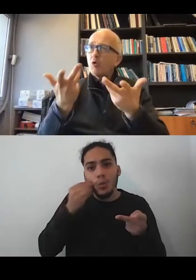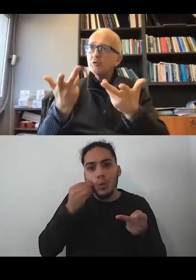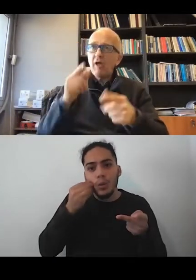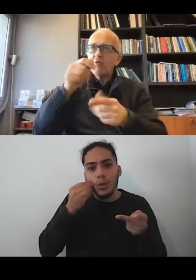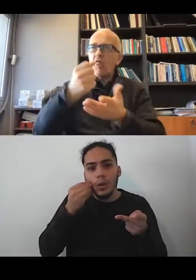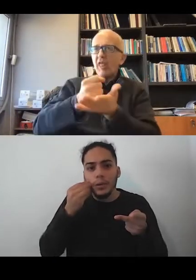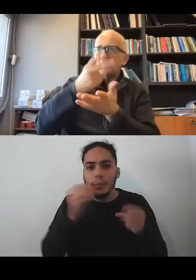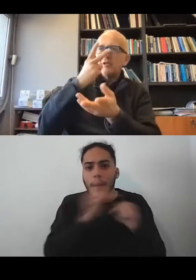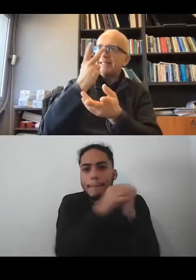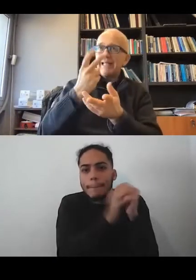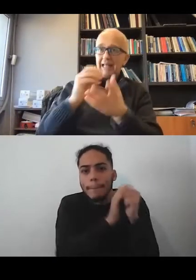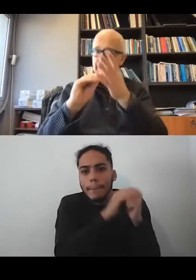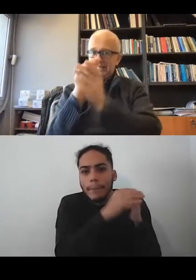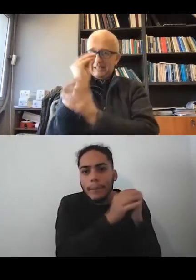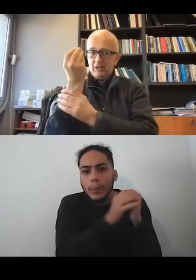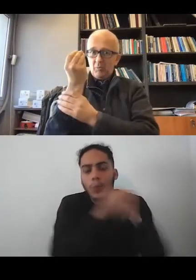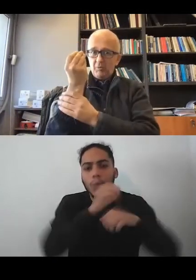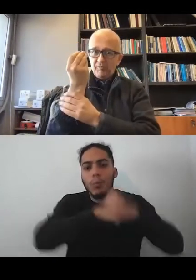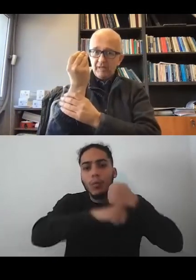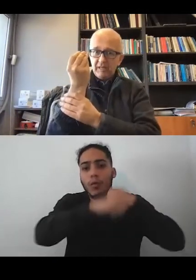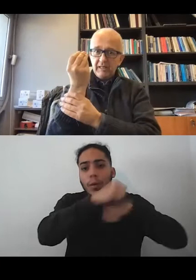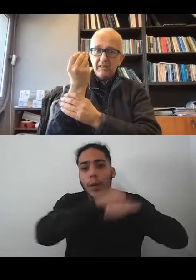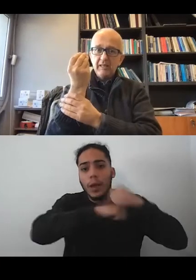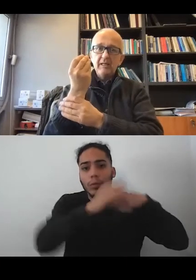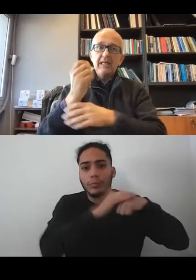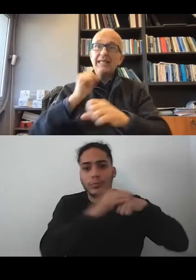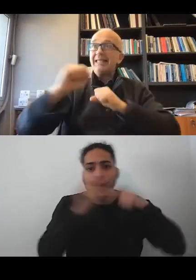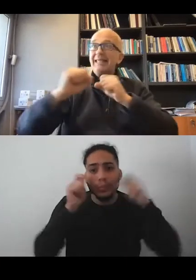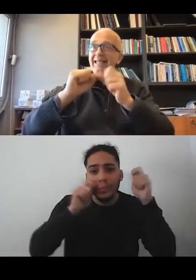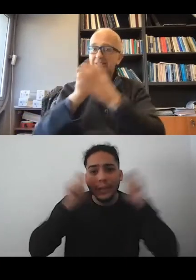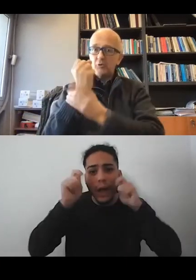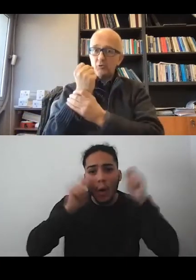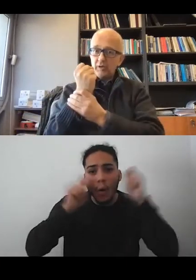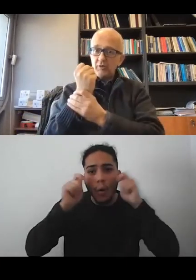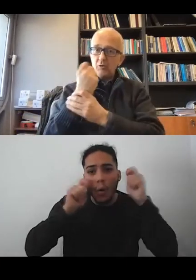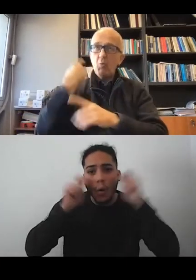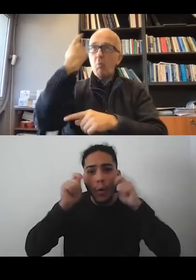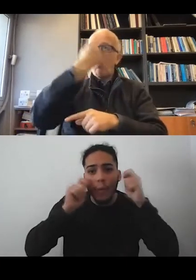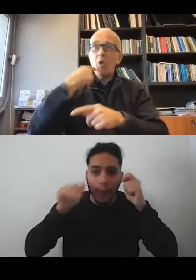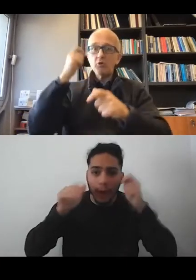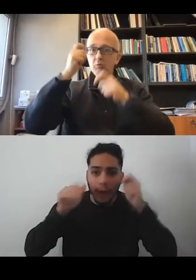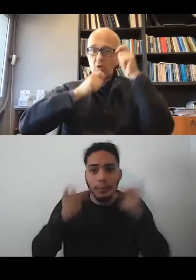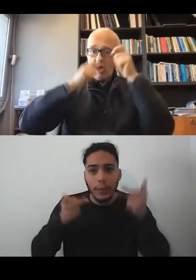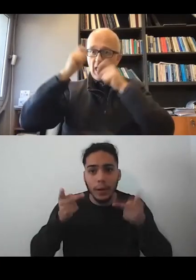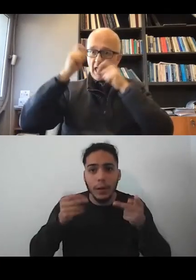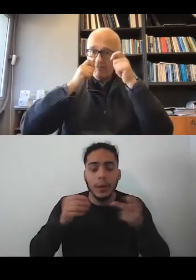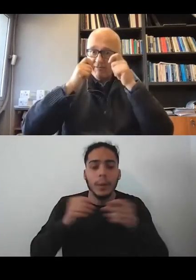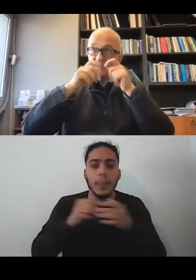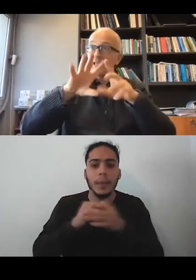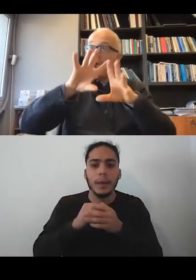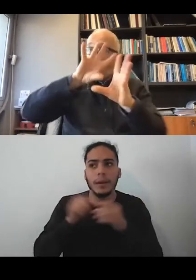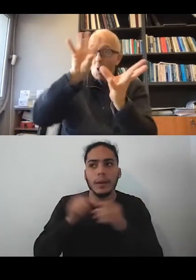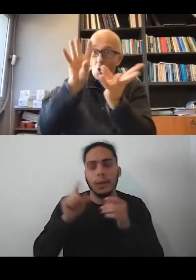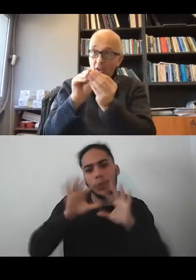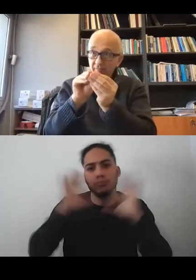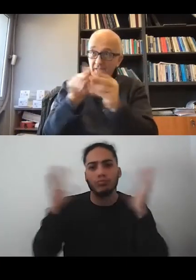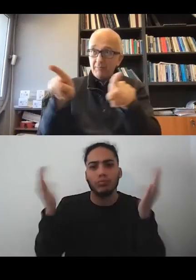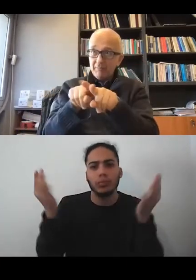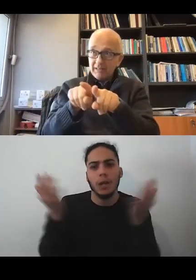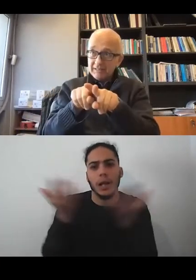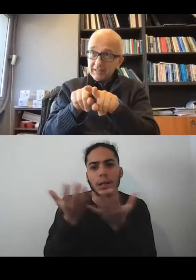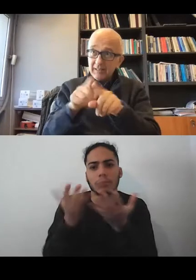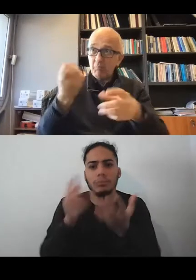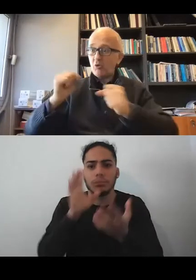the hand motion, the facial expressions, and the overall